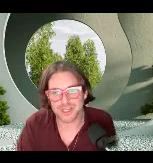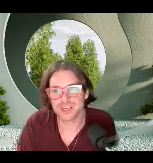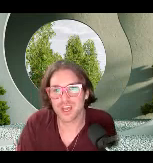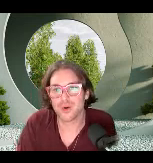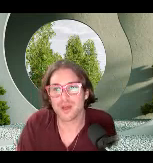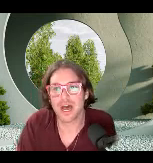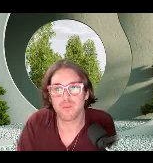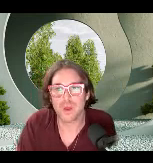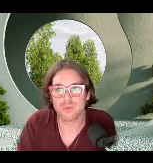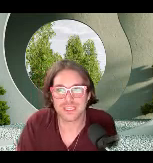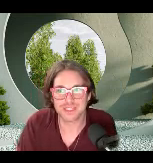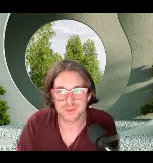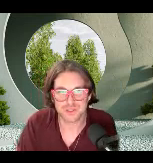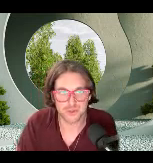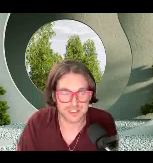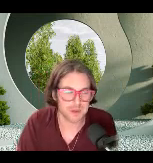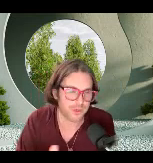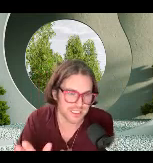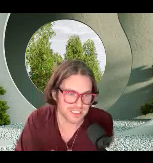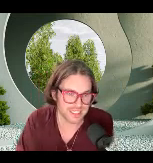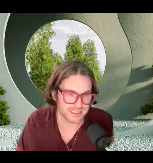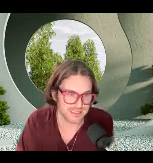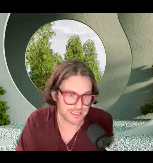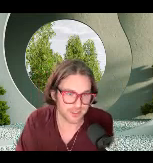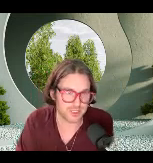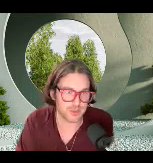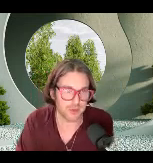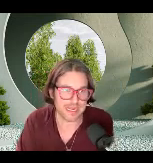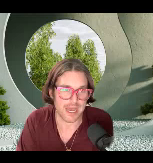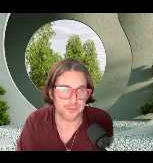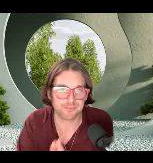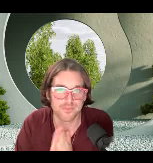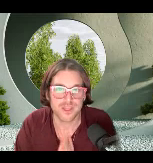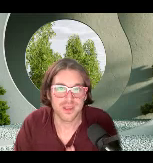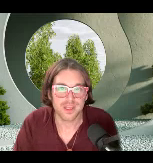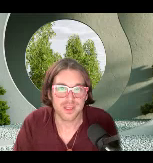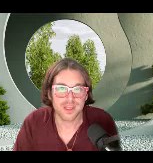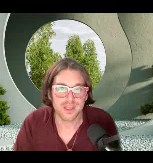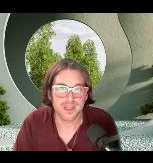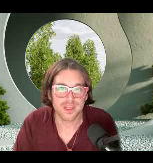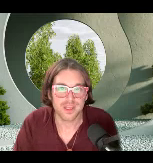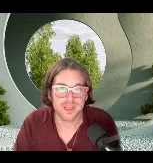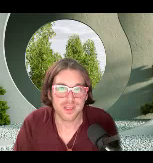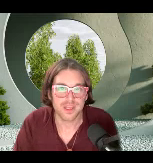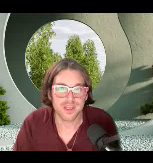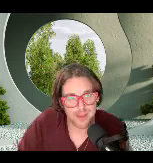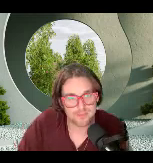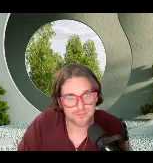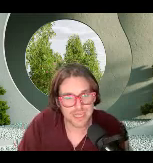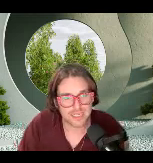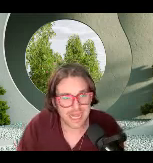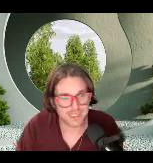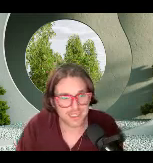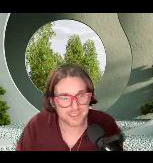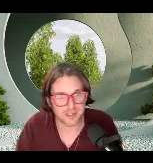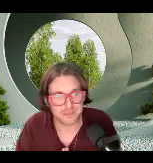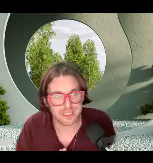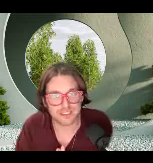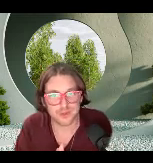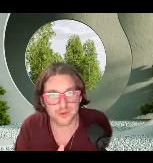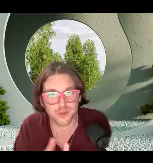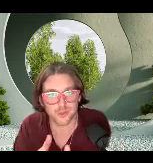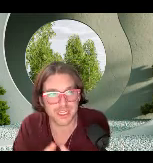udlguidelines.cast.org is where we're going to go when we need these resources. But we're going to dig deeper into it right now. Now, the UDL